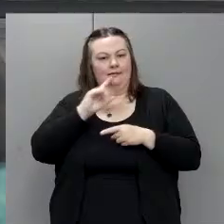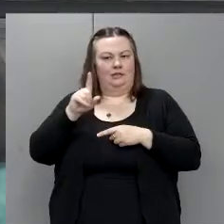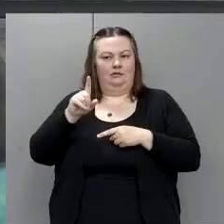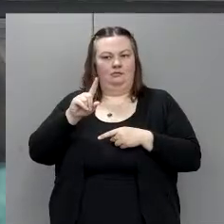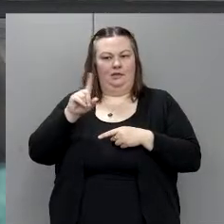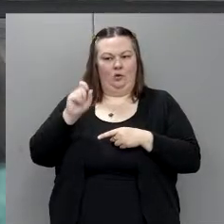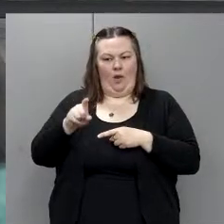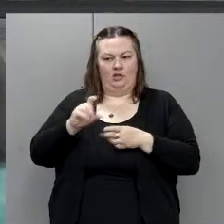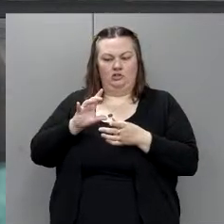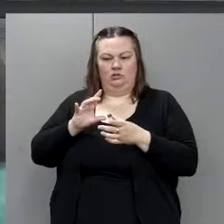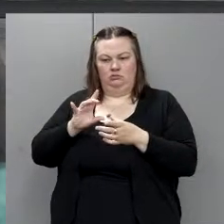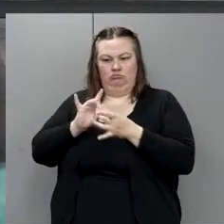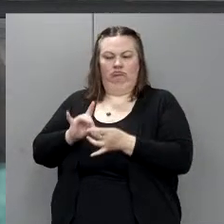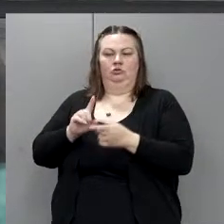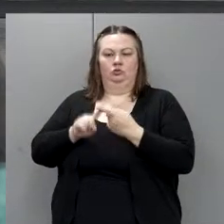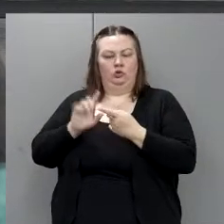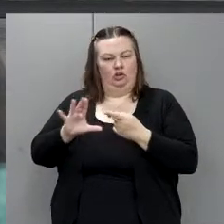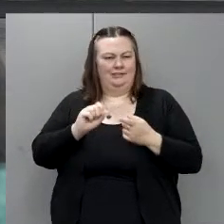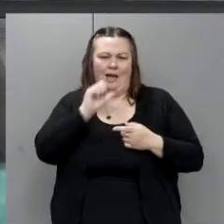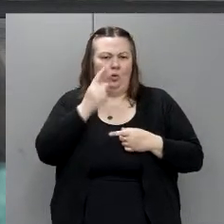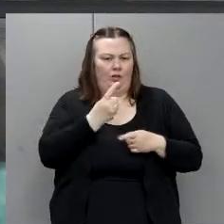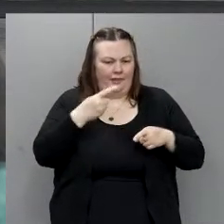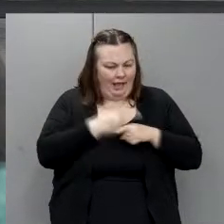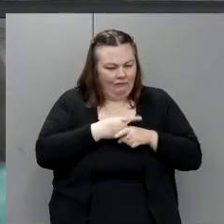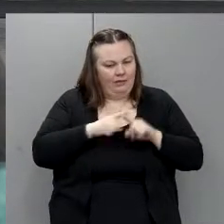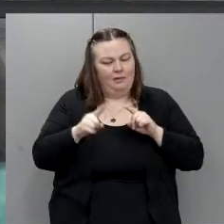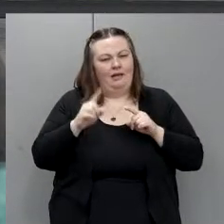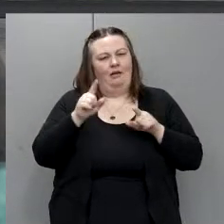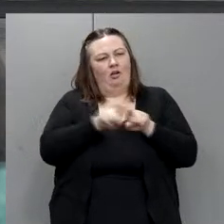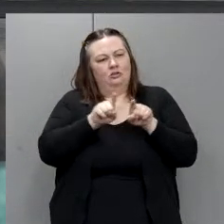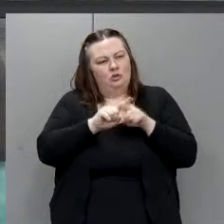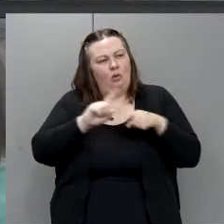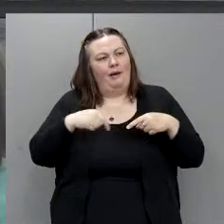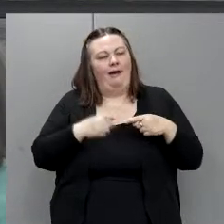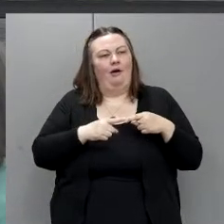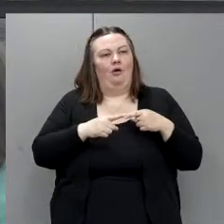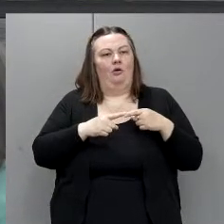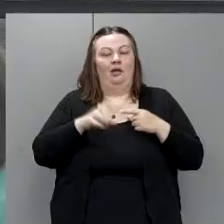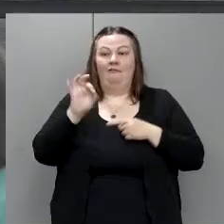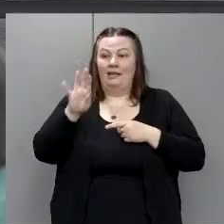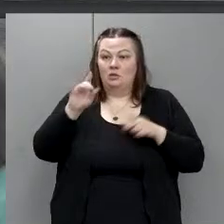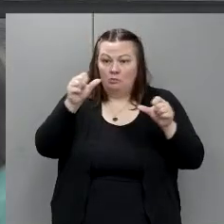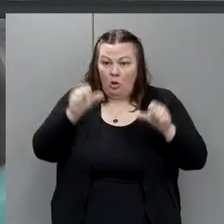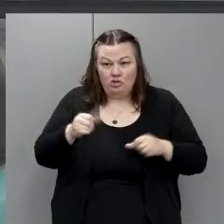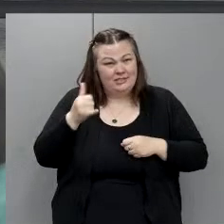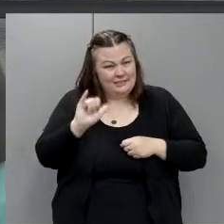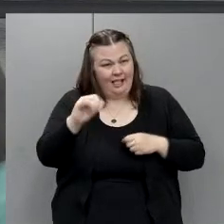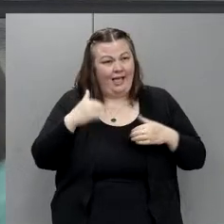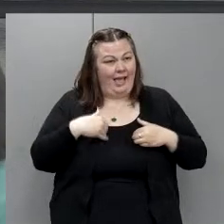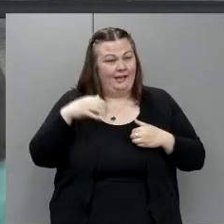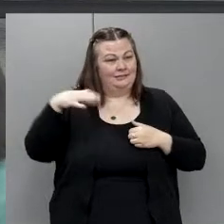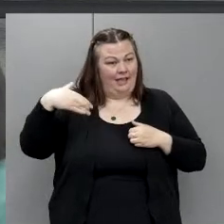question. And it's not only just the conflict, it's also about the Facebook post. She still has yet to, one,